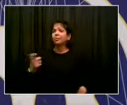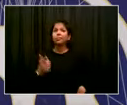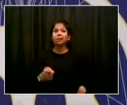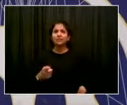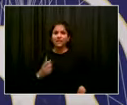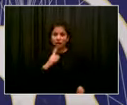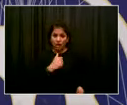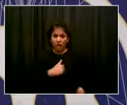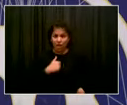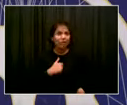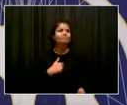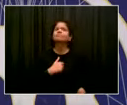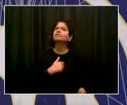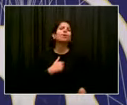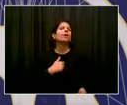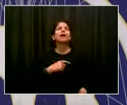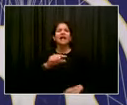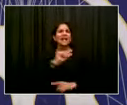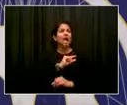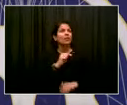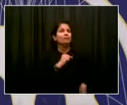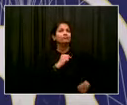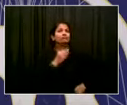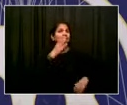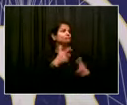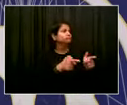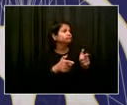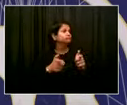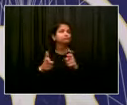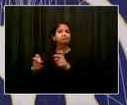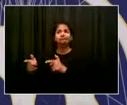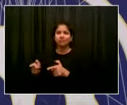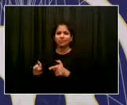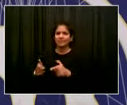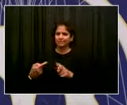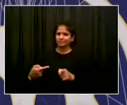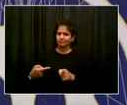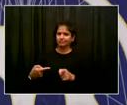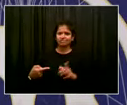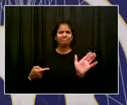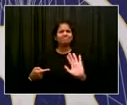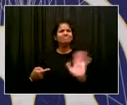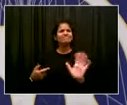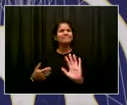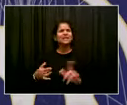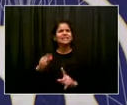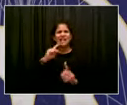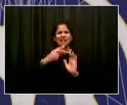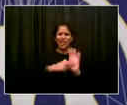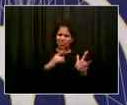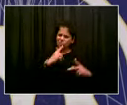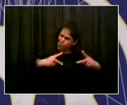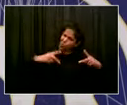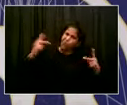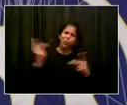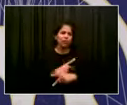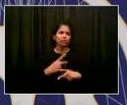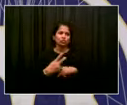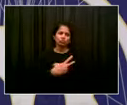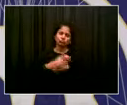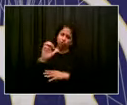for all our great people. You know, the type of quality of life that only the worst of the worst can create. We actually see on video